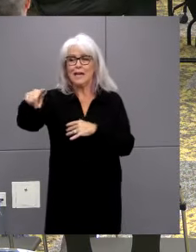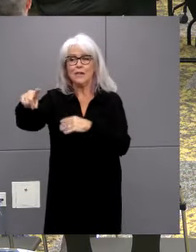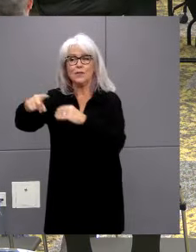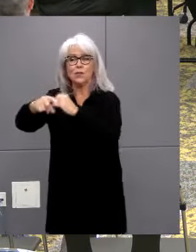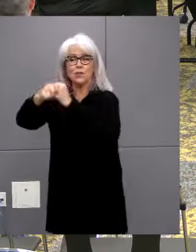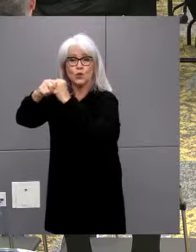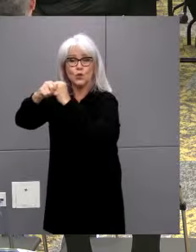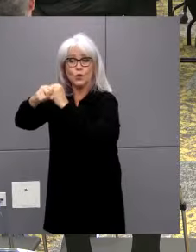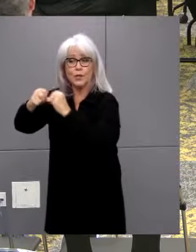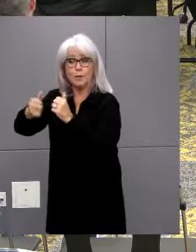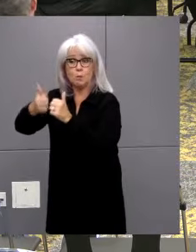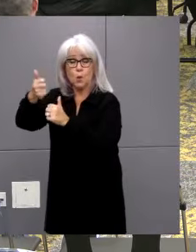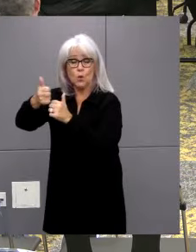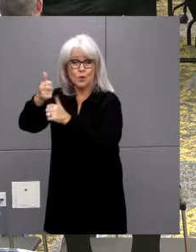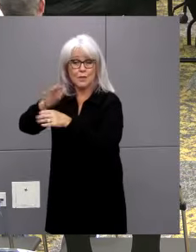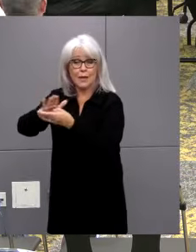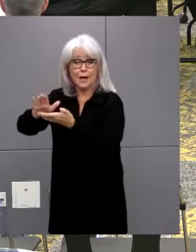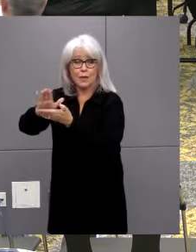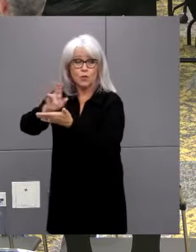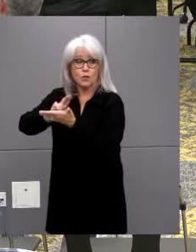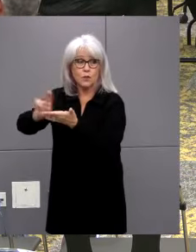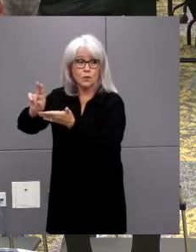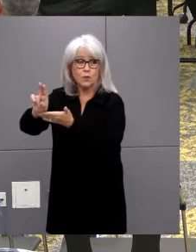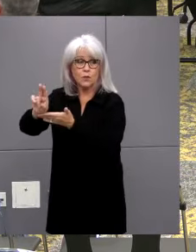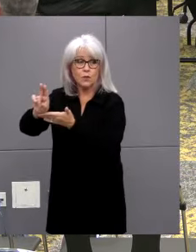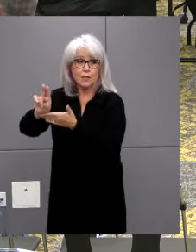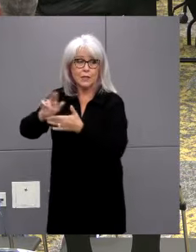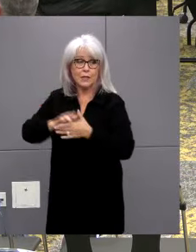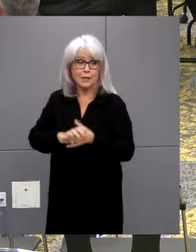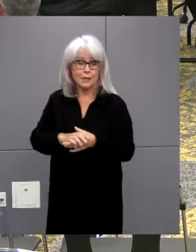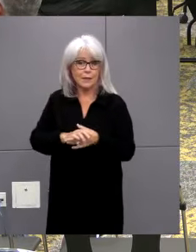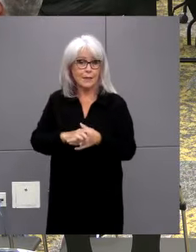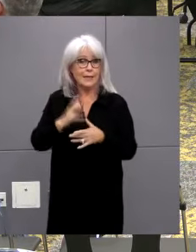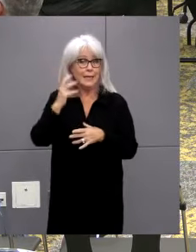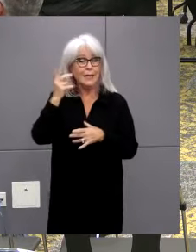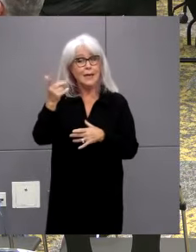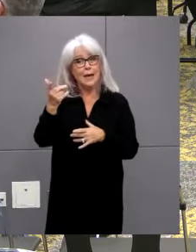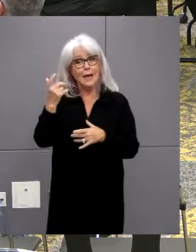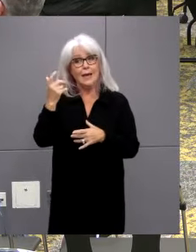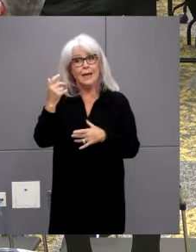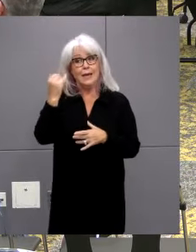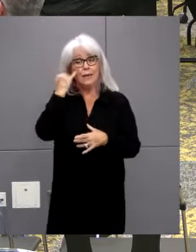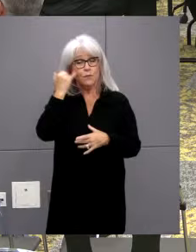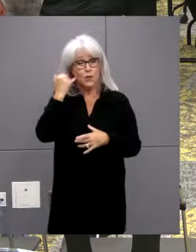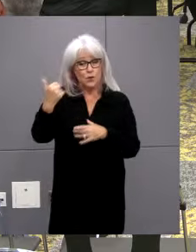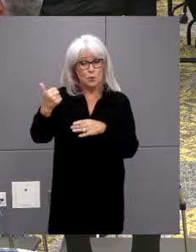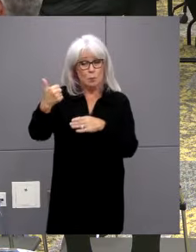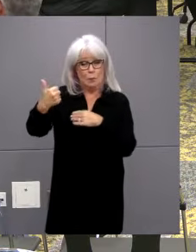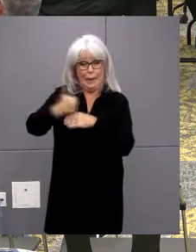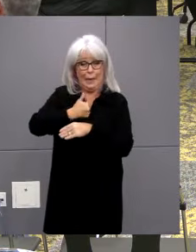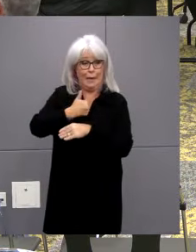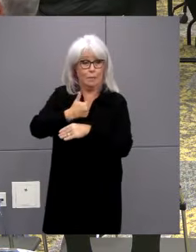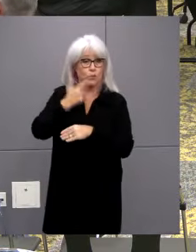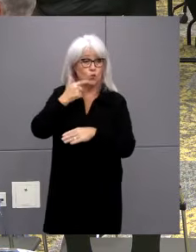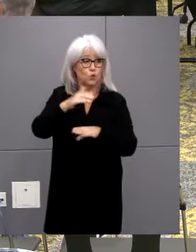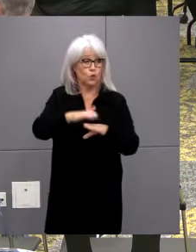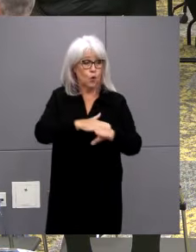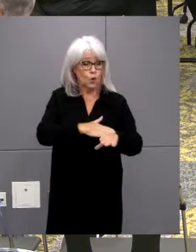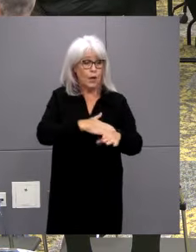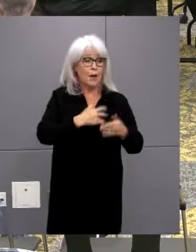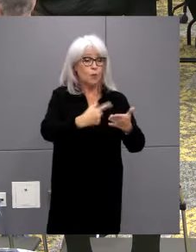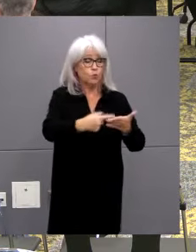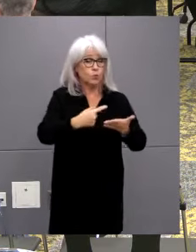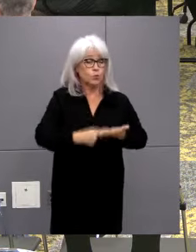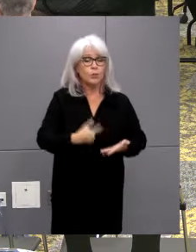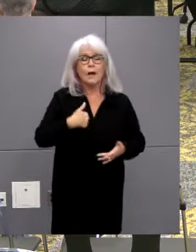most colleges and universities. So if there's blame to be had for slowing this down while we talked about it,